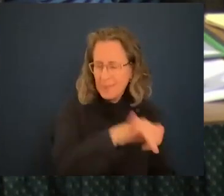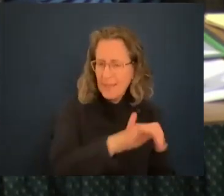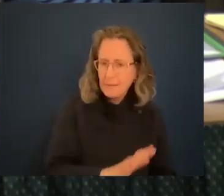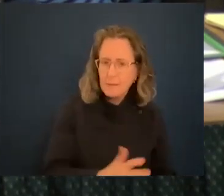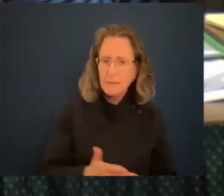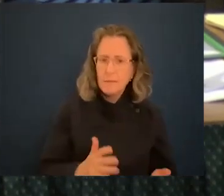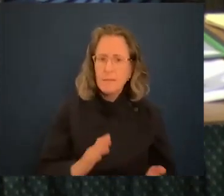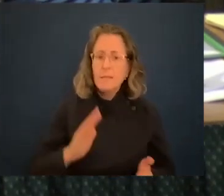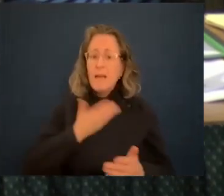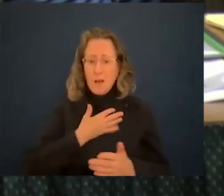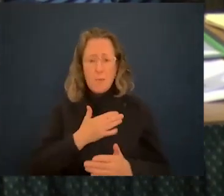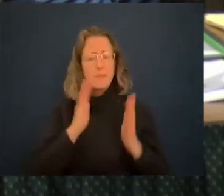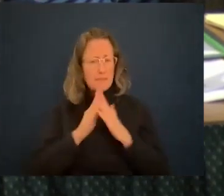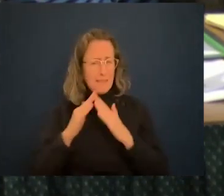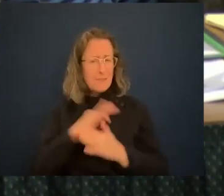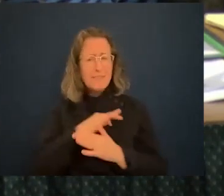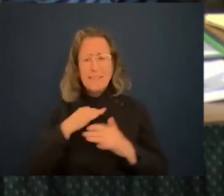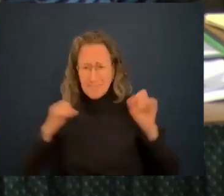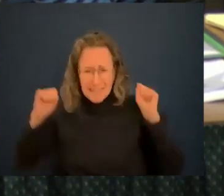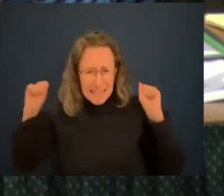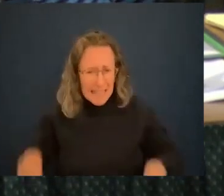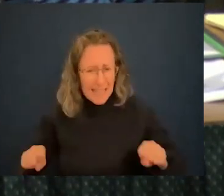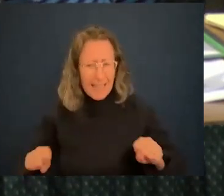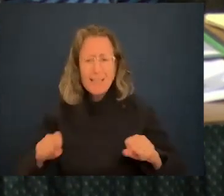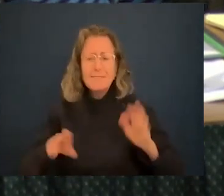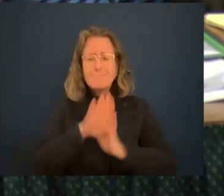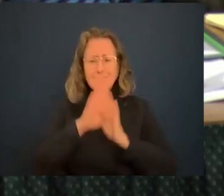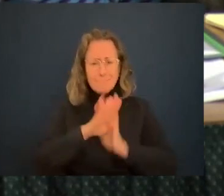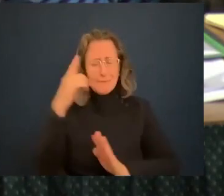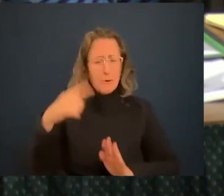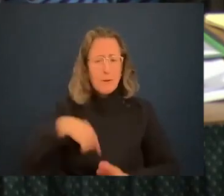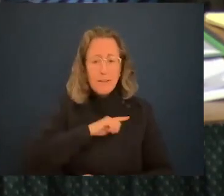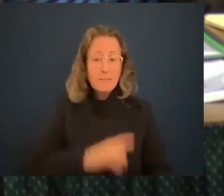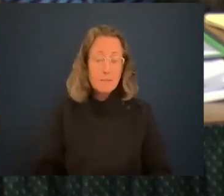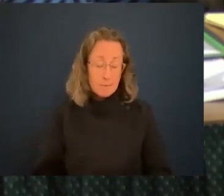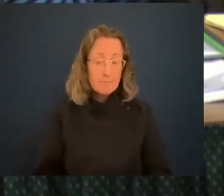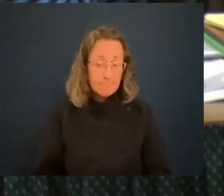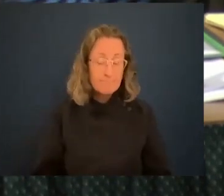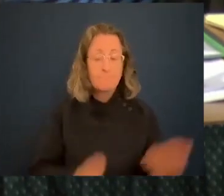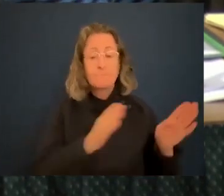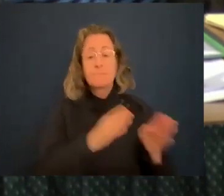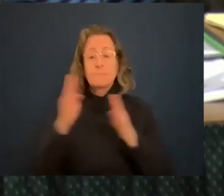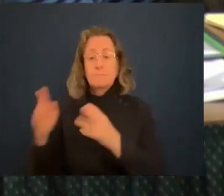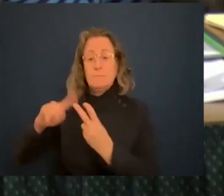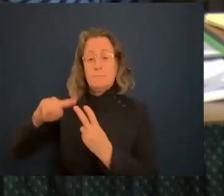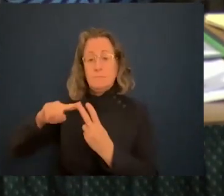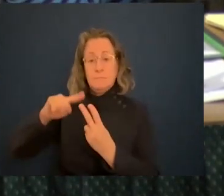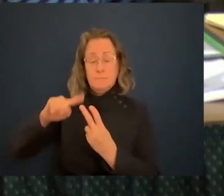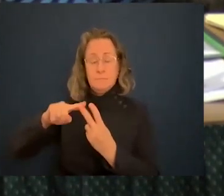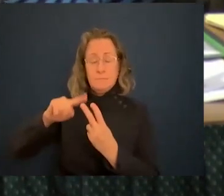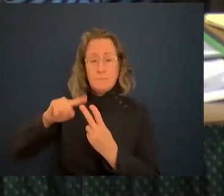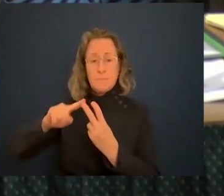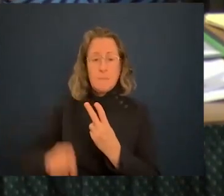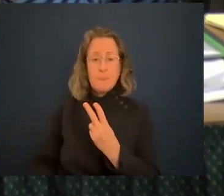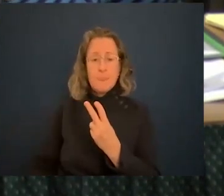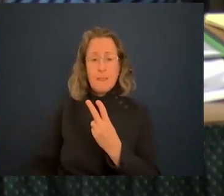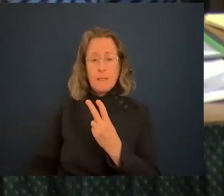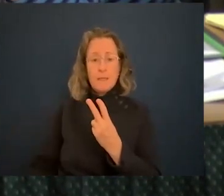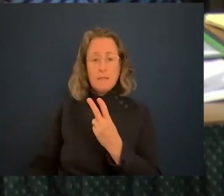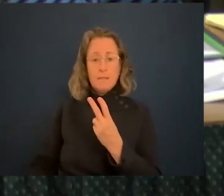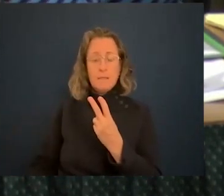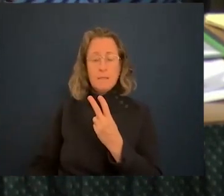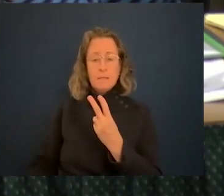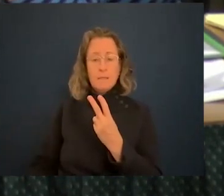our town staff kind of did now the second part of understanding all of